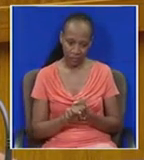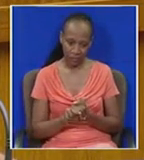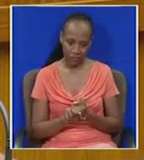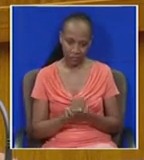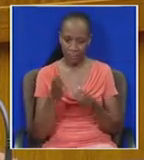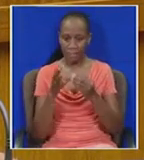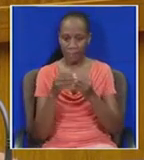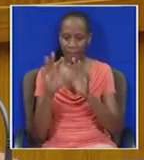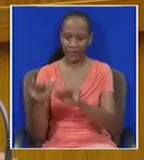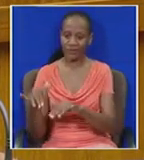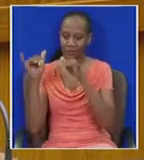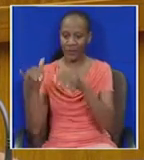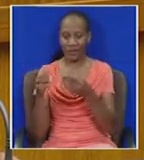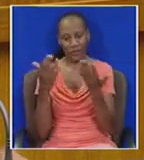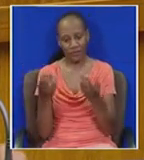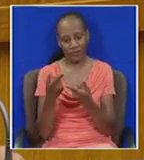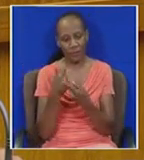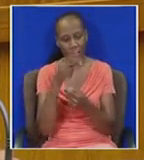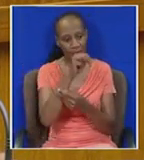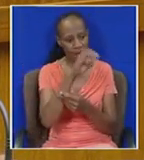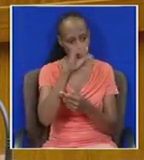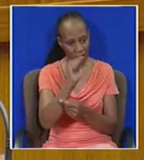members of Parliament from both houses,